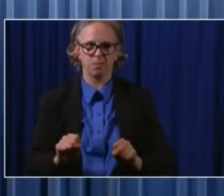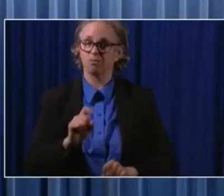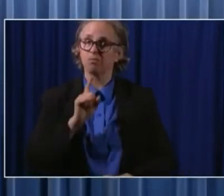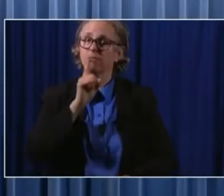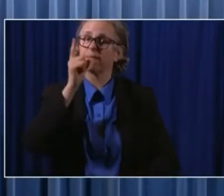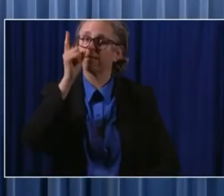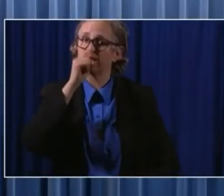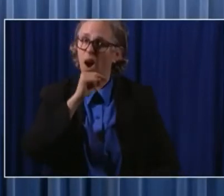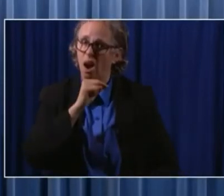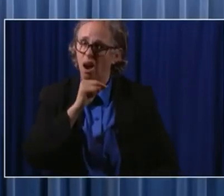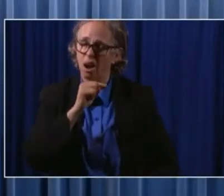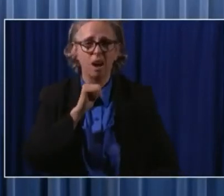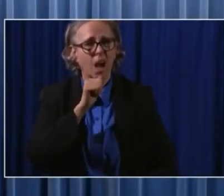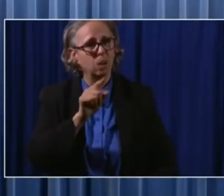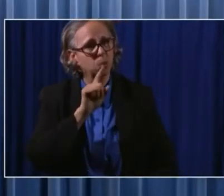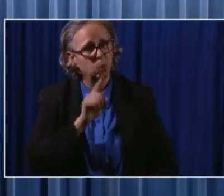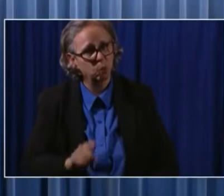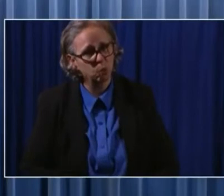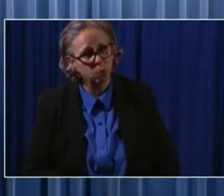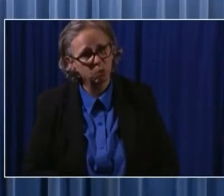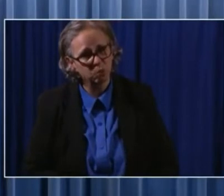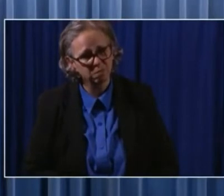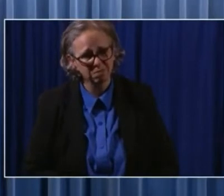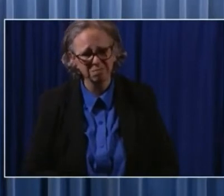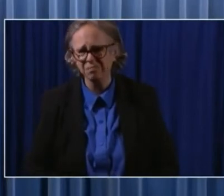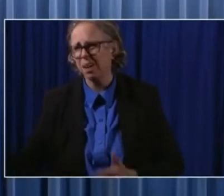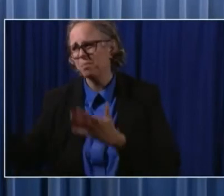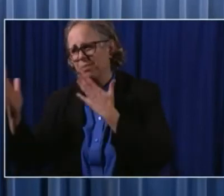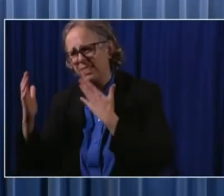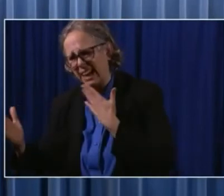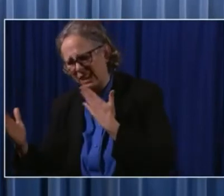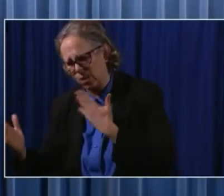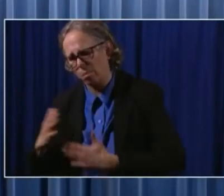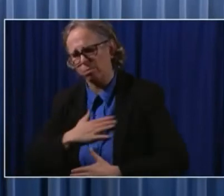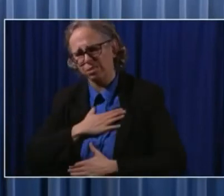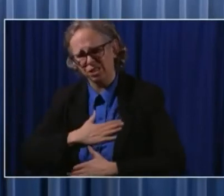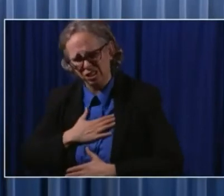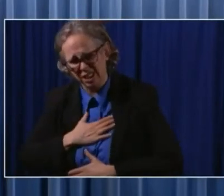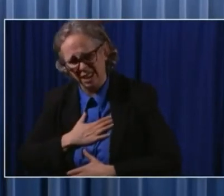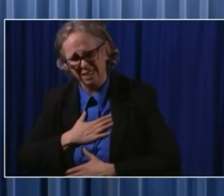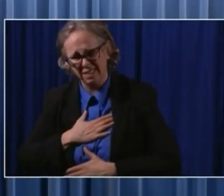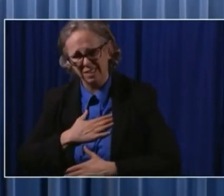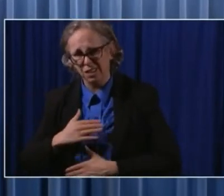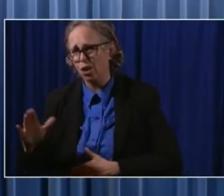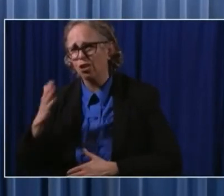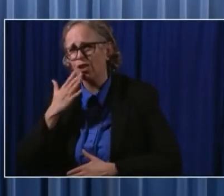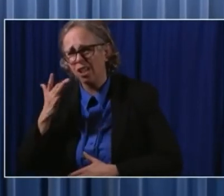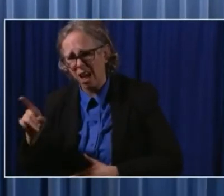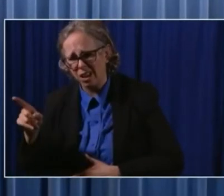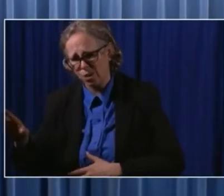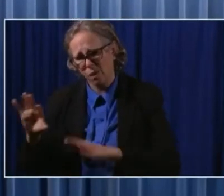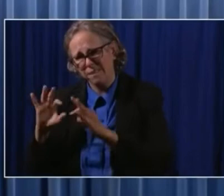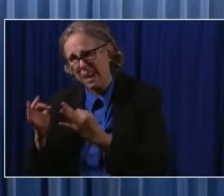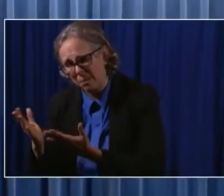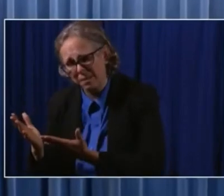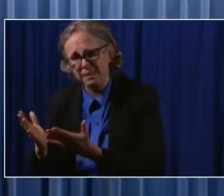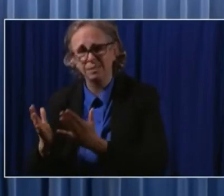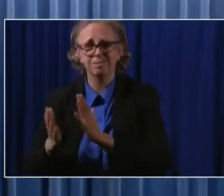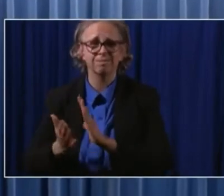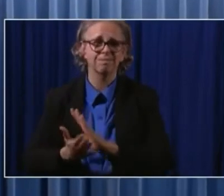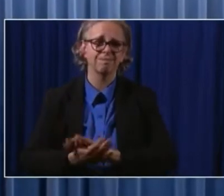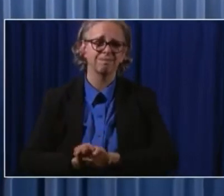Yeah. Well, thank you. We really appreciate it. Thank you for sharing that with us, and good luck to you and your family. We appreciate it. Thank